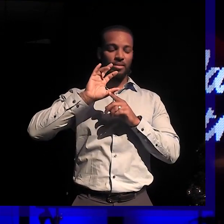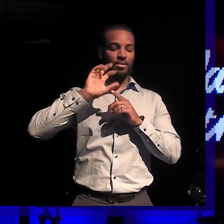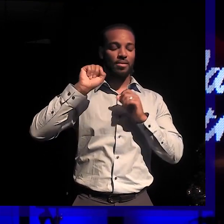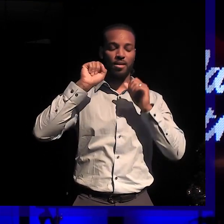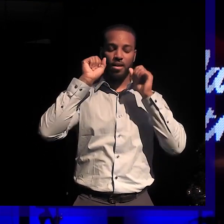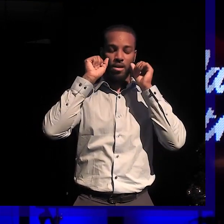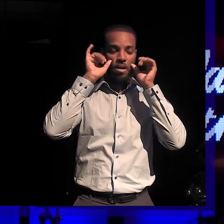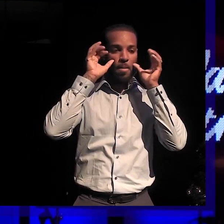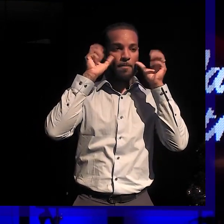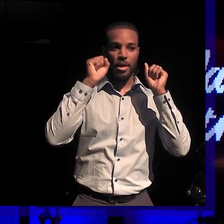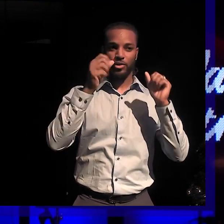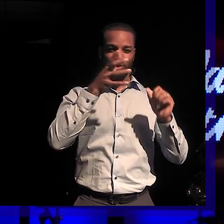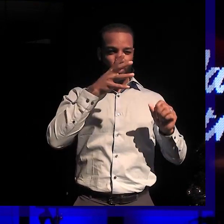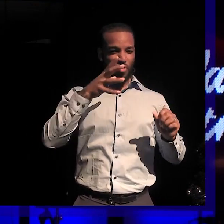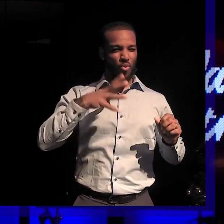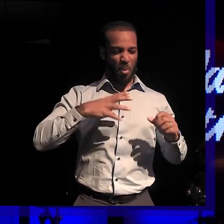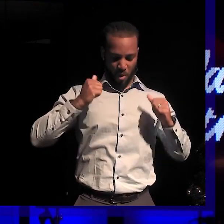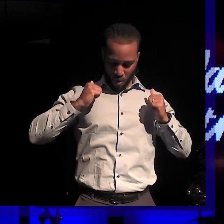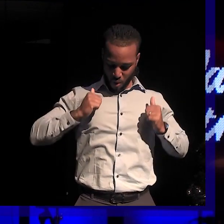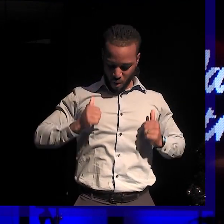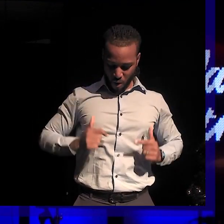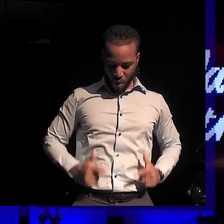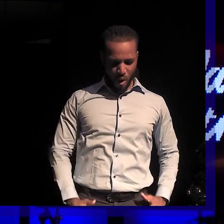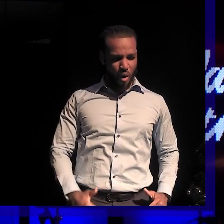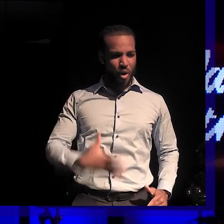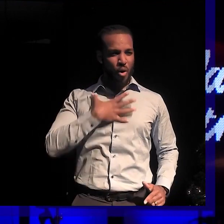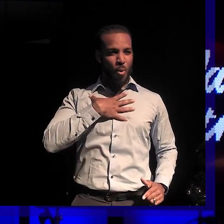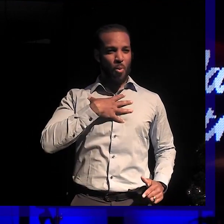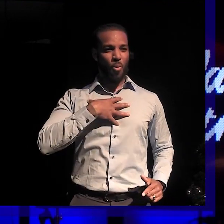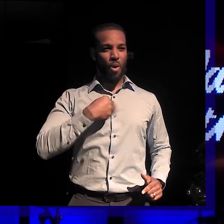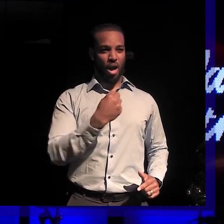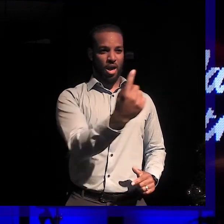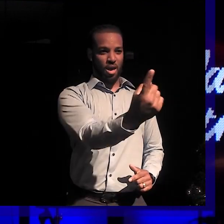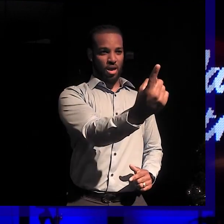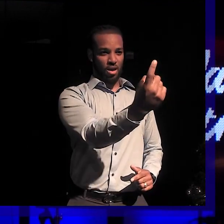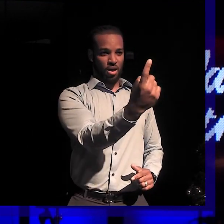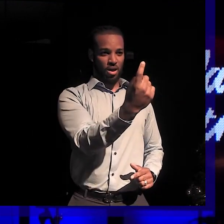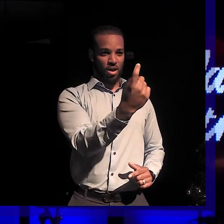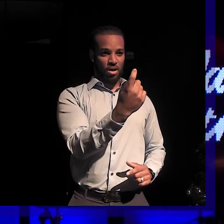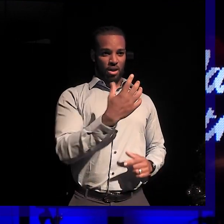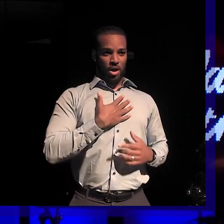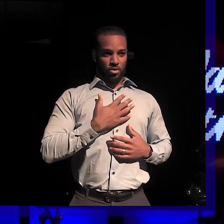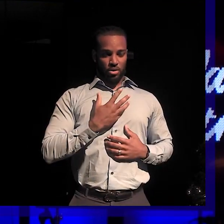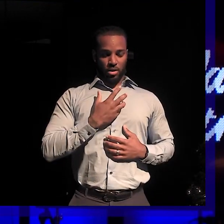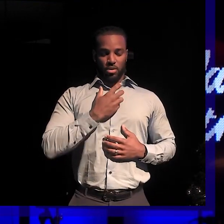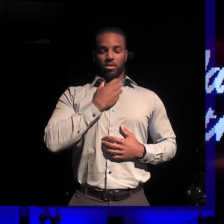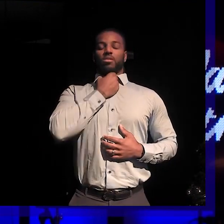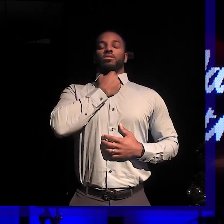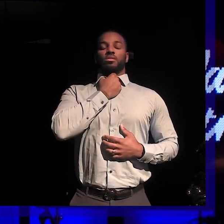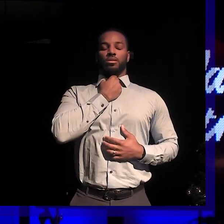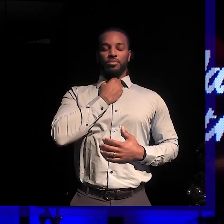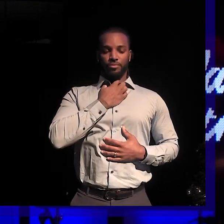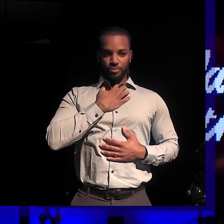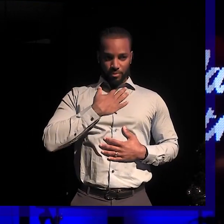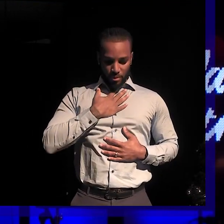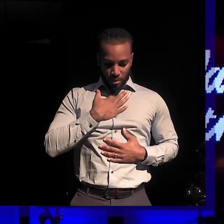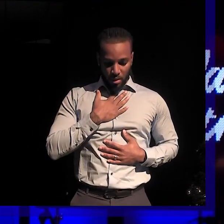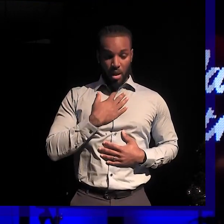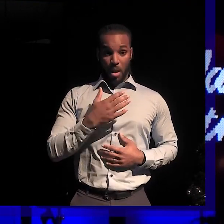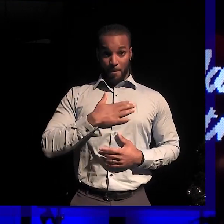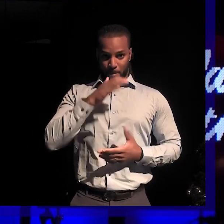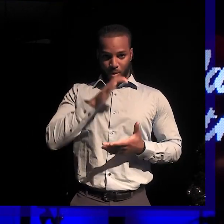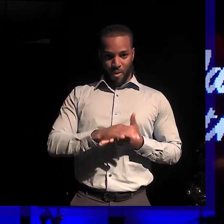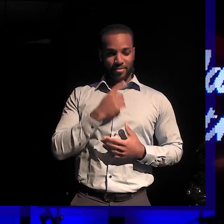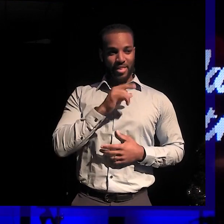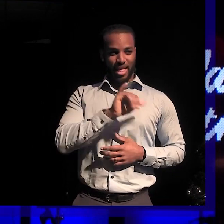woman in all white with her dad at the end of the runway, and it took my breath away. And my wife says that's her